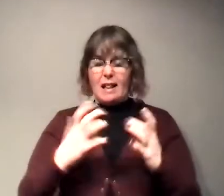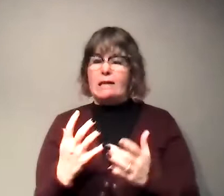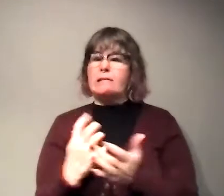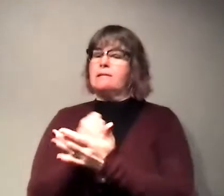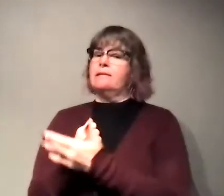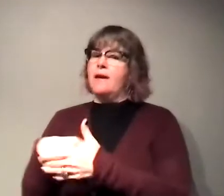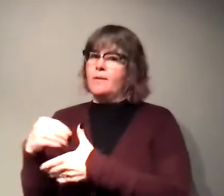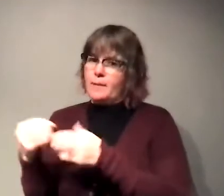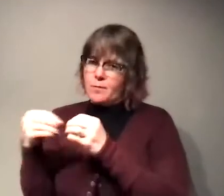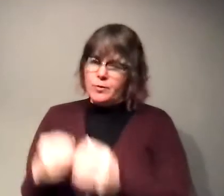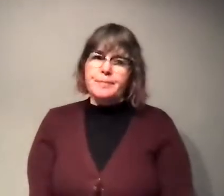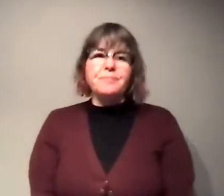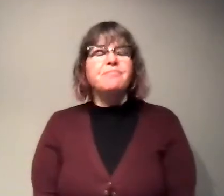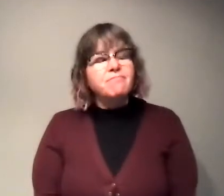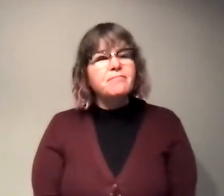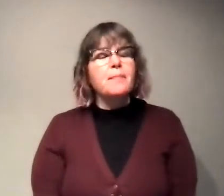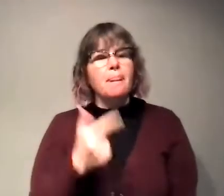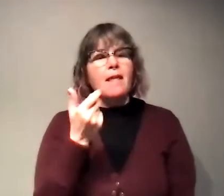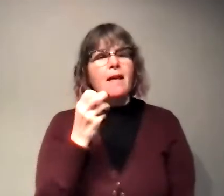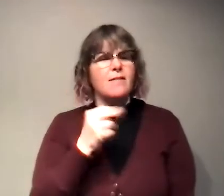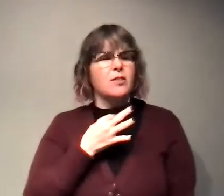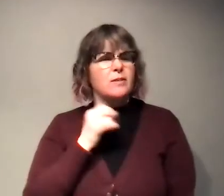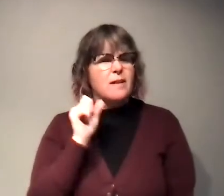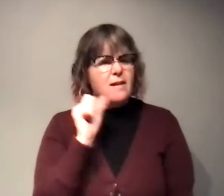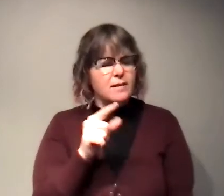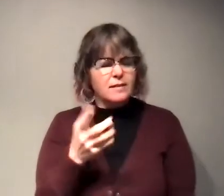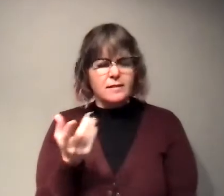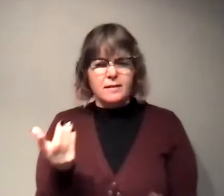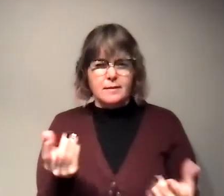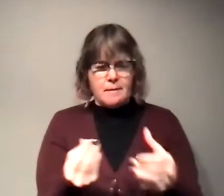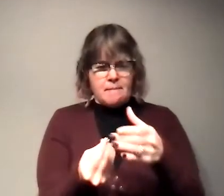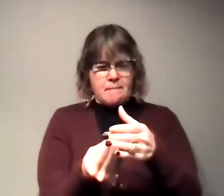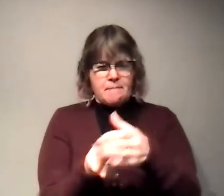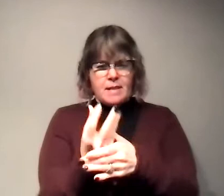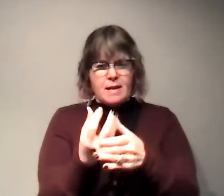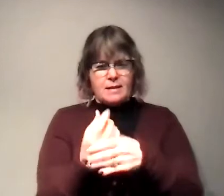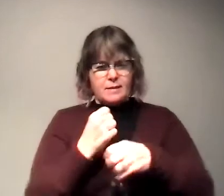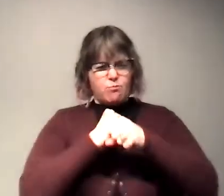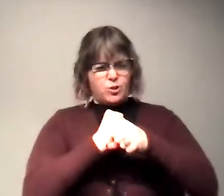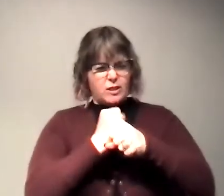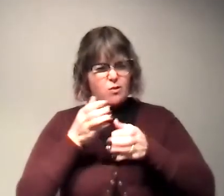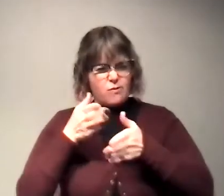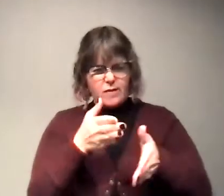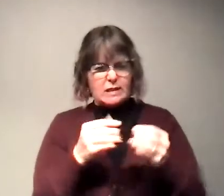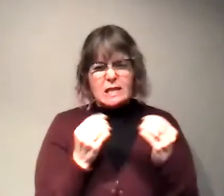there. Awesome. Gavin wants to know, how exactly do plants protect rivers?